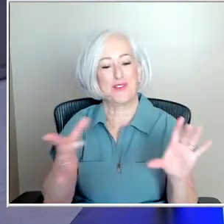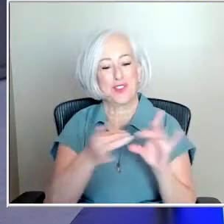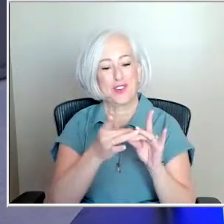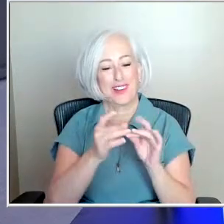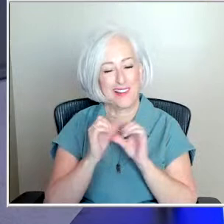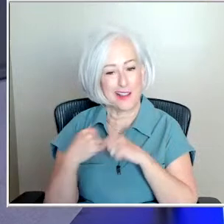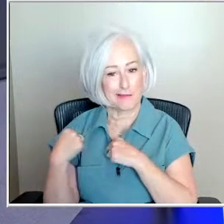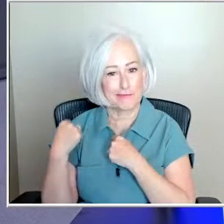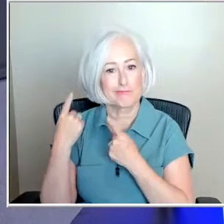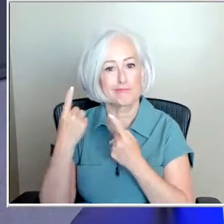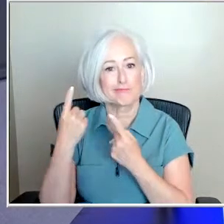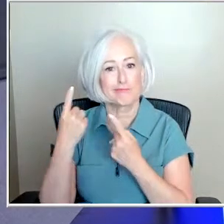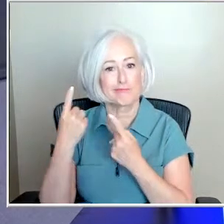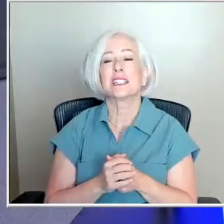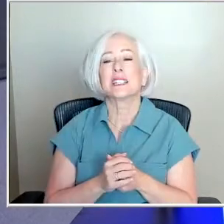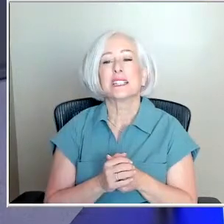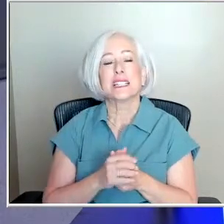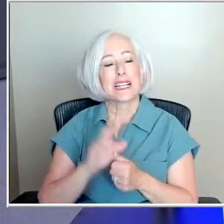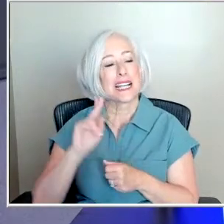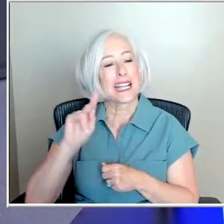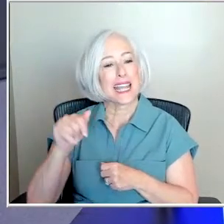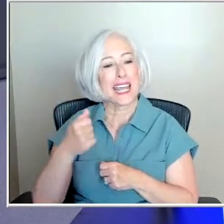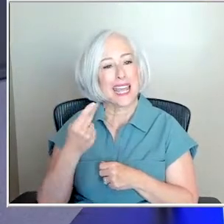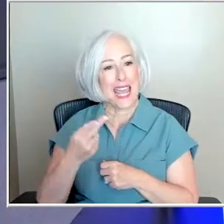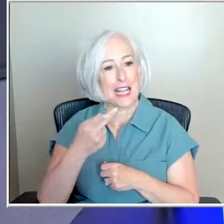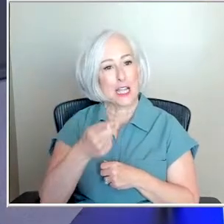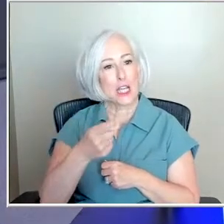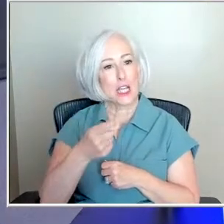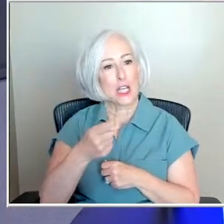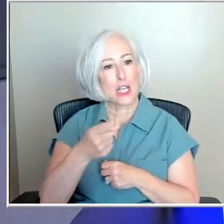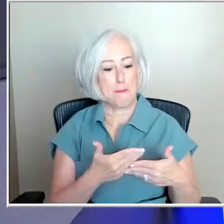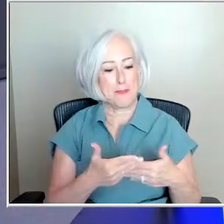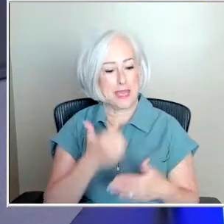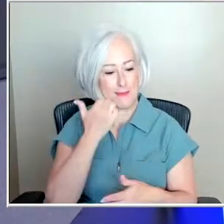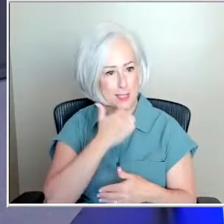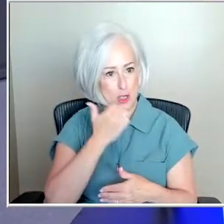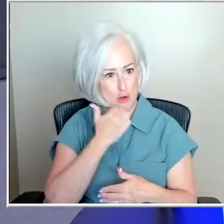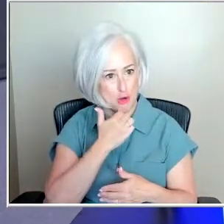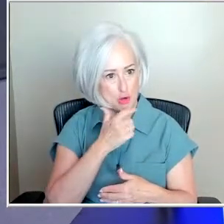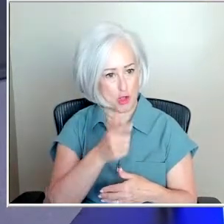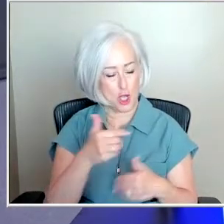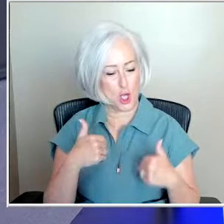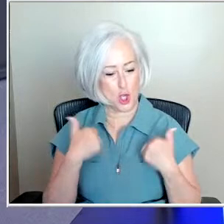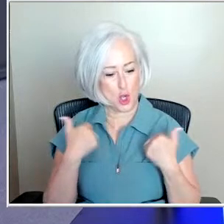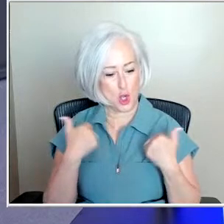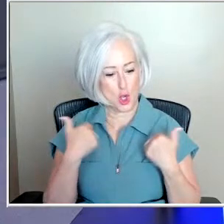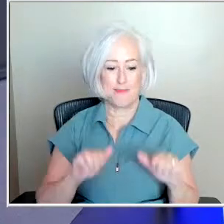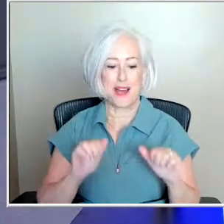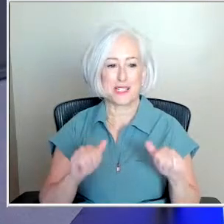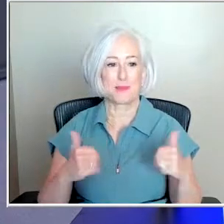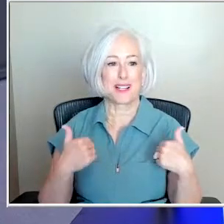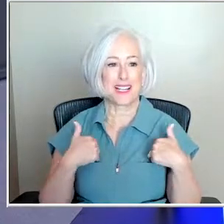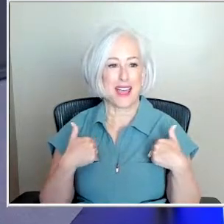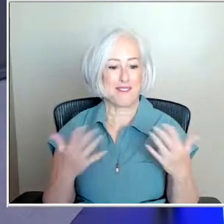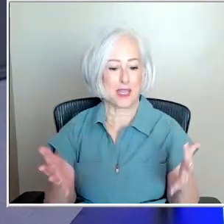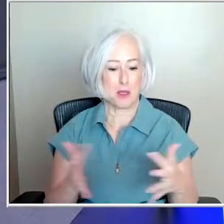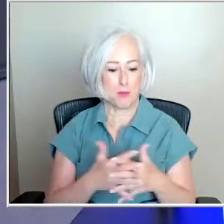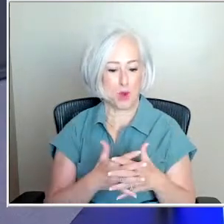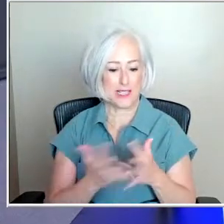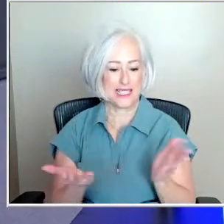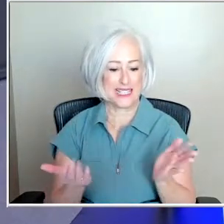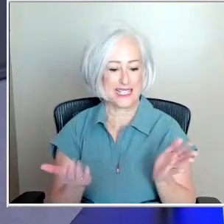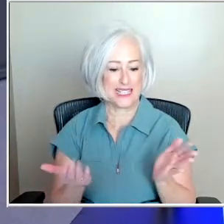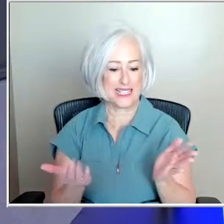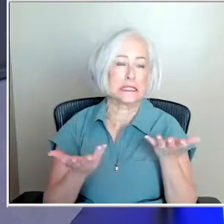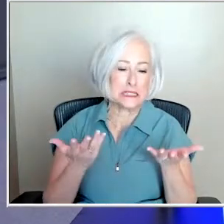so so Kaleigh, you have this baby girl, Bryn. You're a young mom. The possibility of having more kids is out there. What kind of conversations are